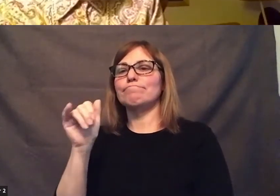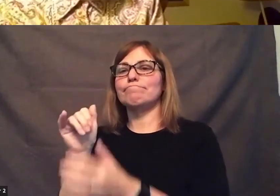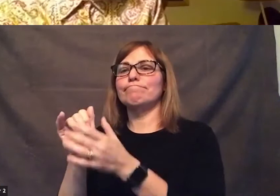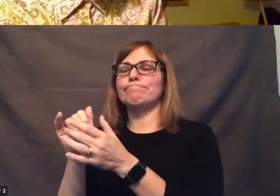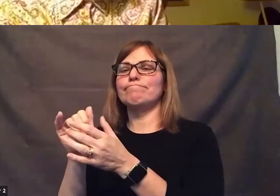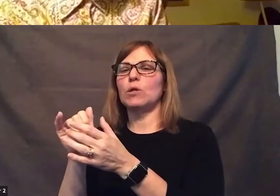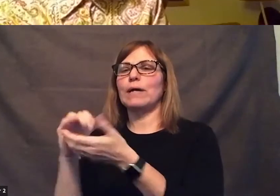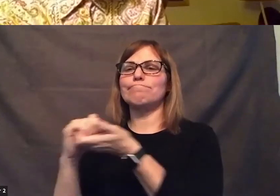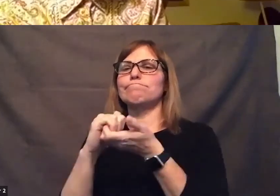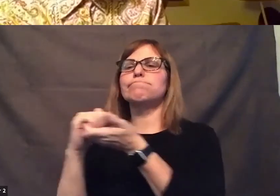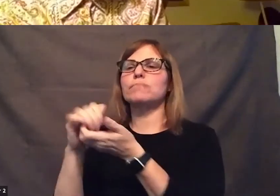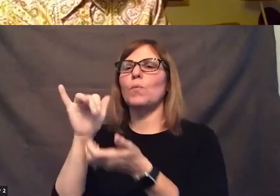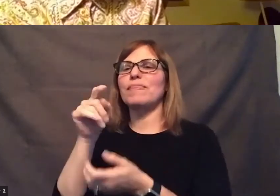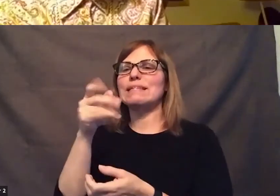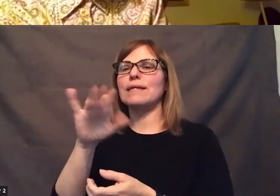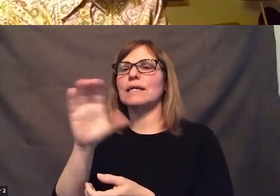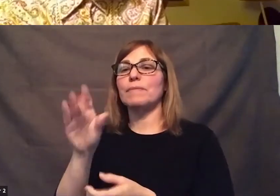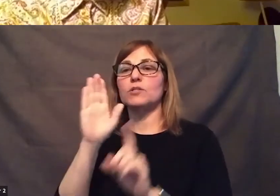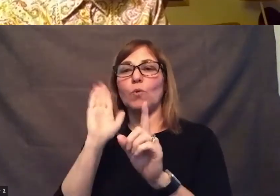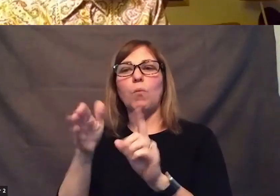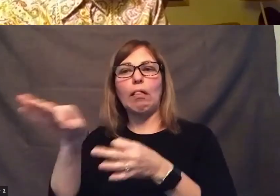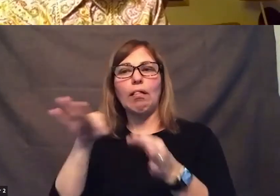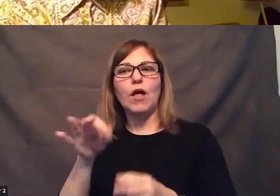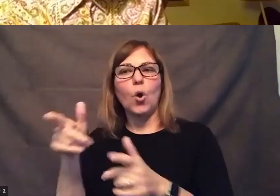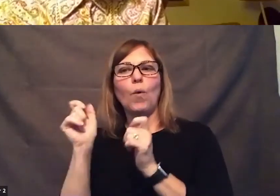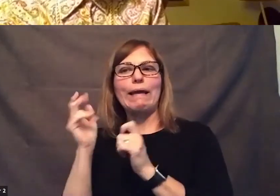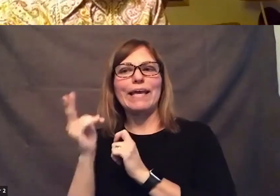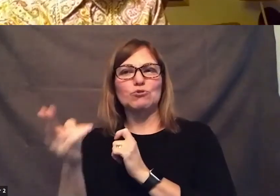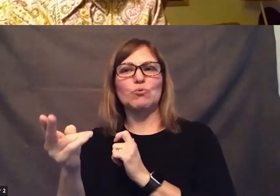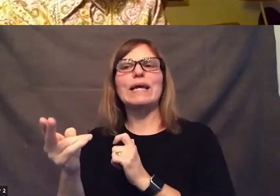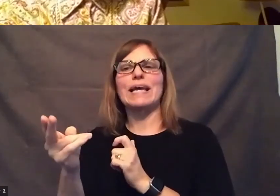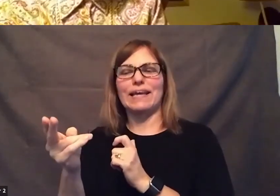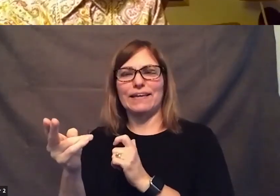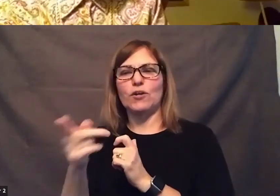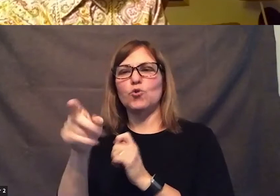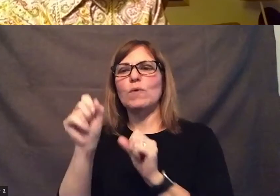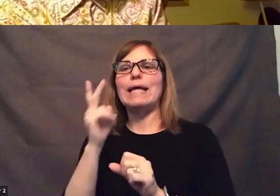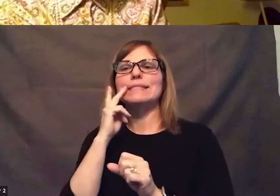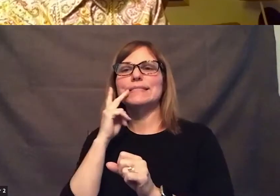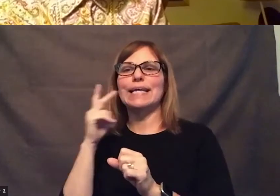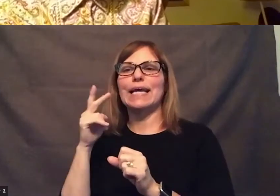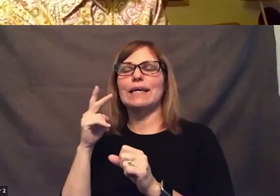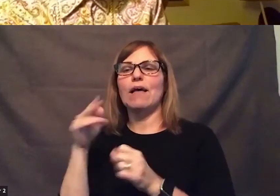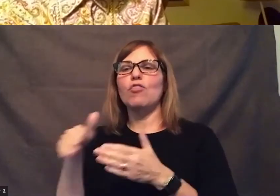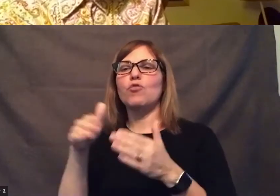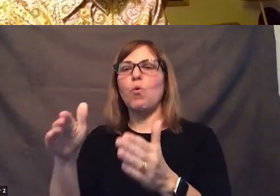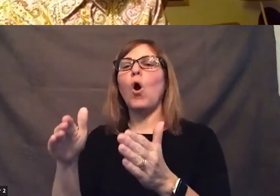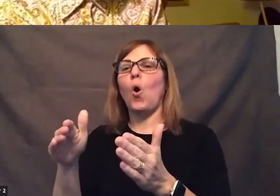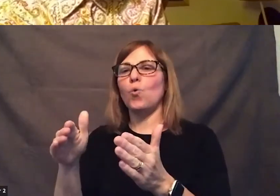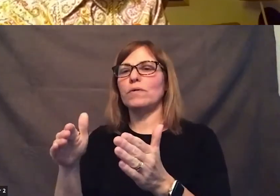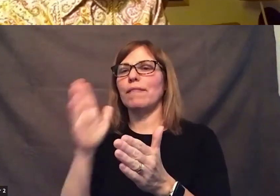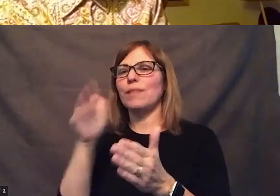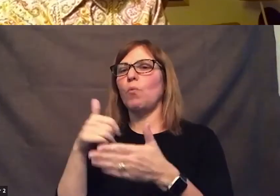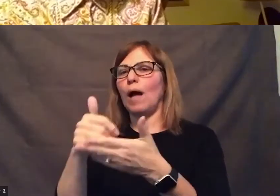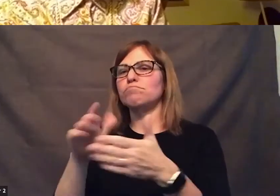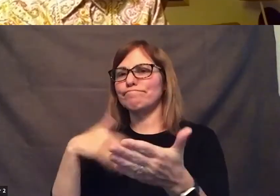you if I may, a quick history trip so that you can see the road that we've traveled on to get to where we are.